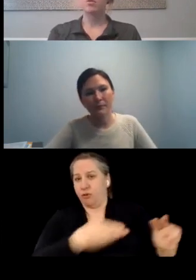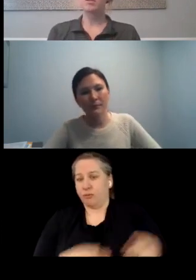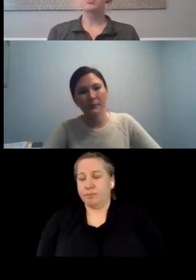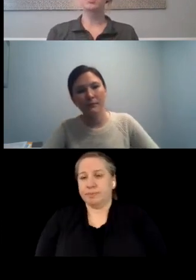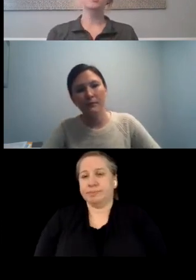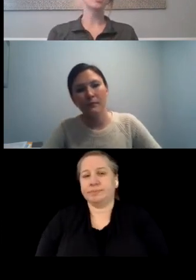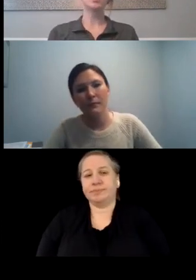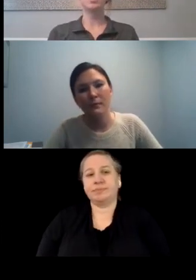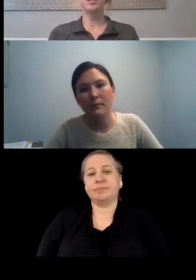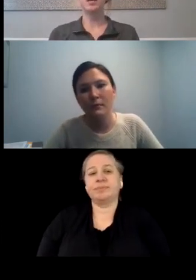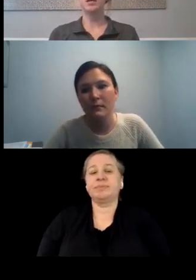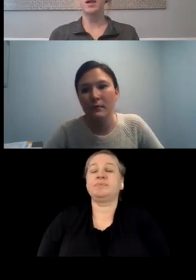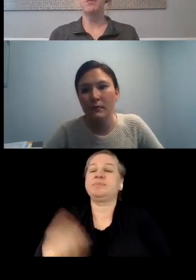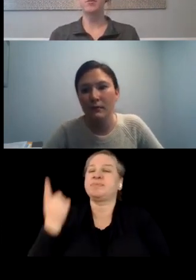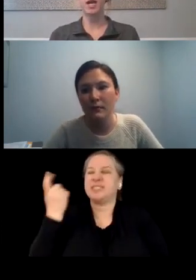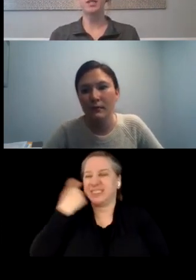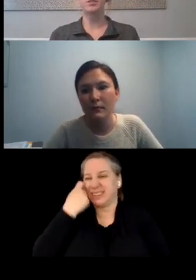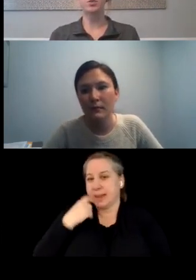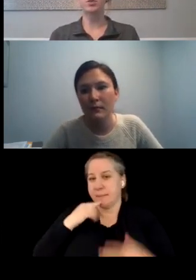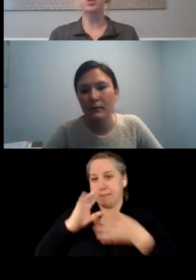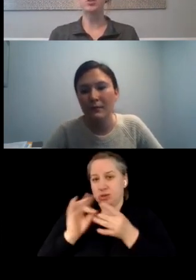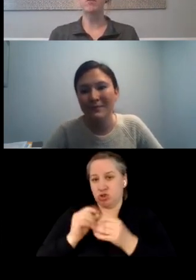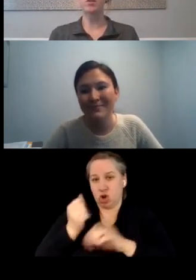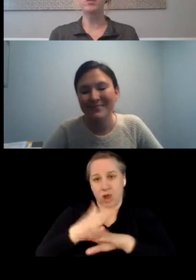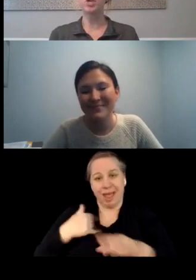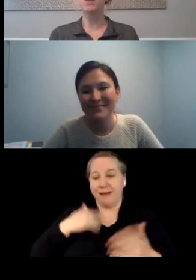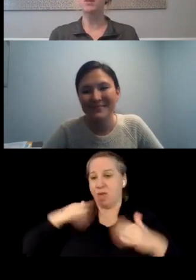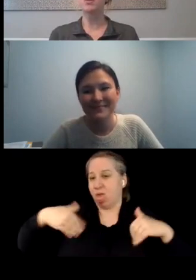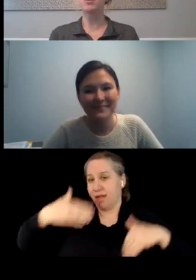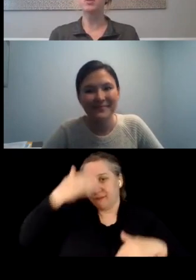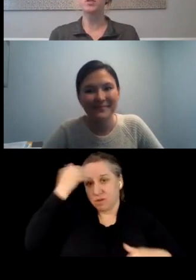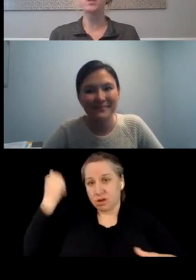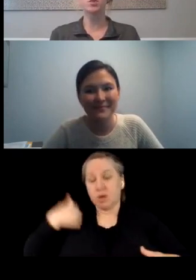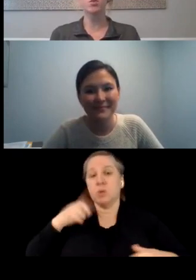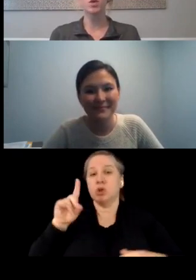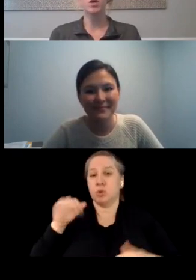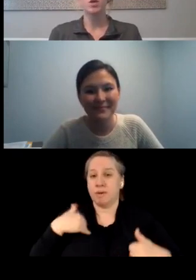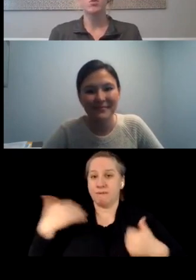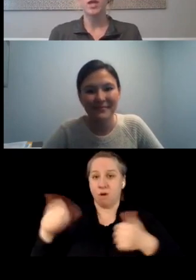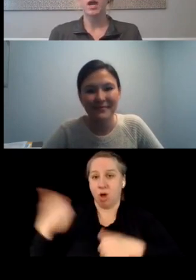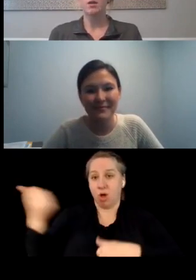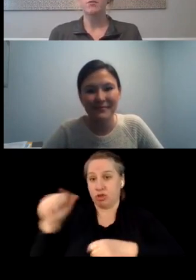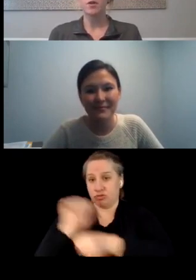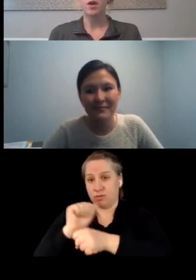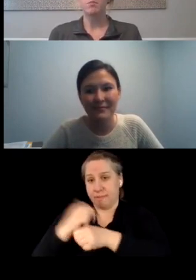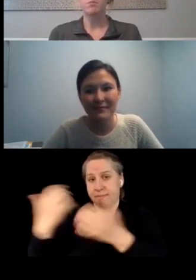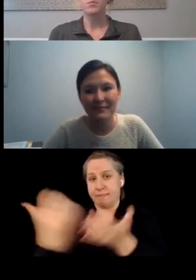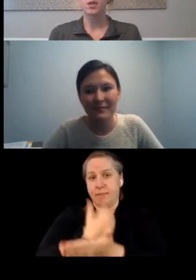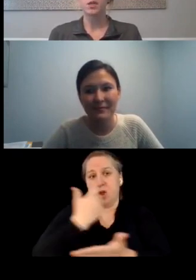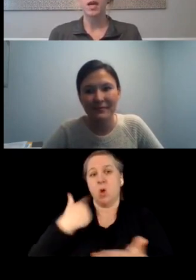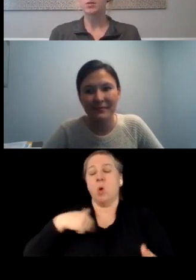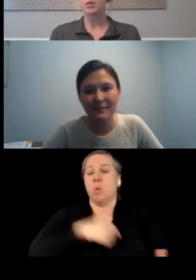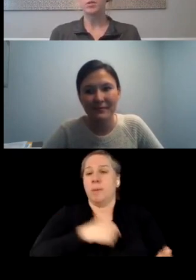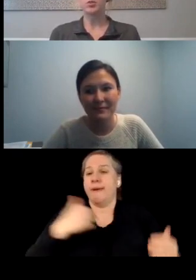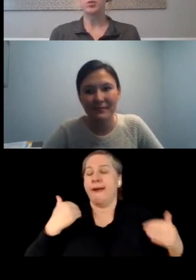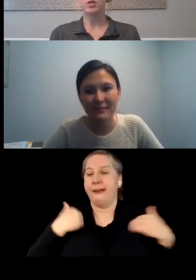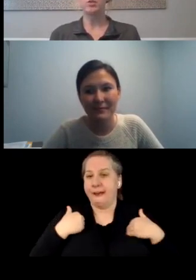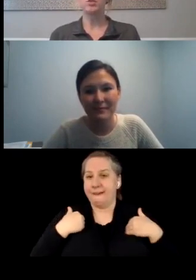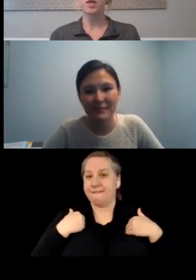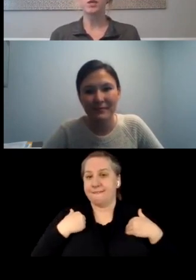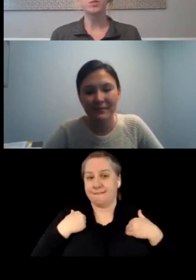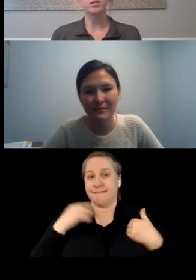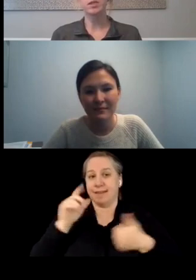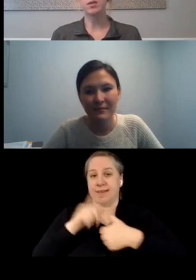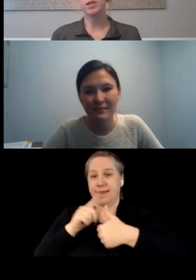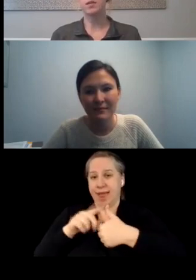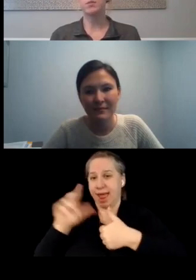And then I know I mentioned this earlier and I haven't forgotten. So we do have other job opportunities. So we have administrators,